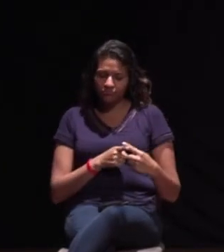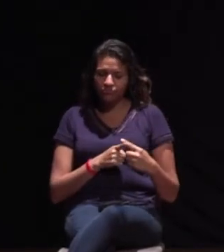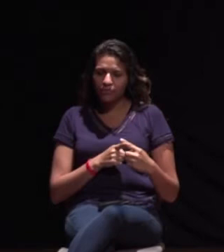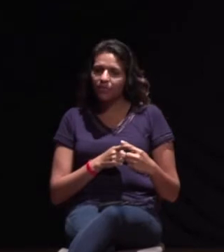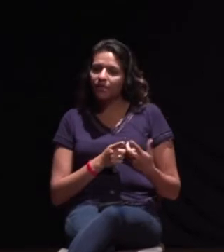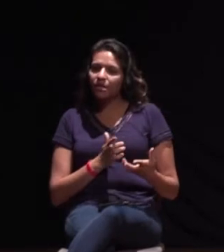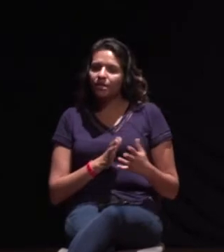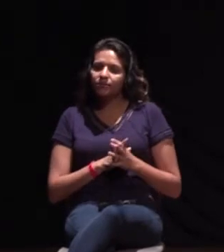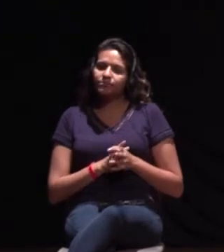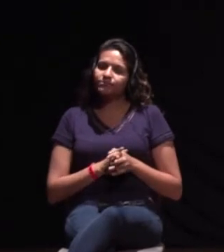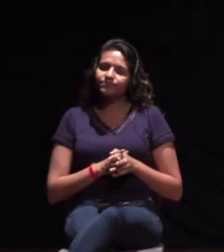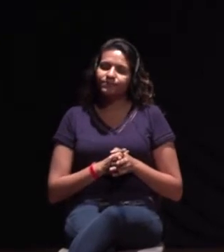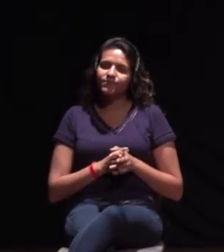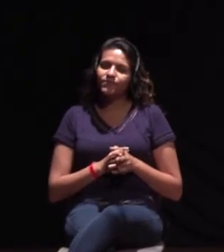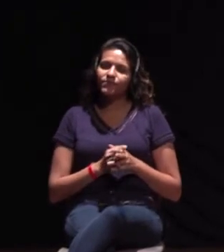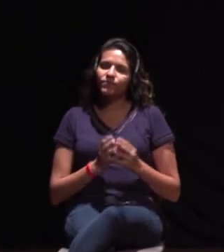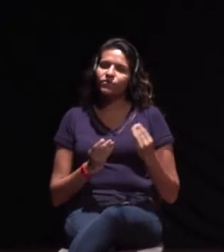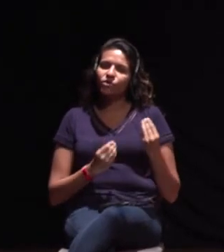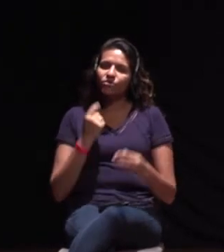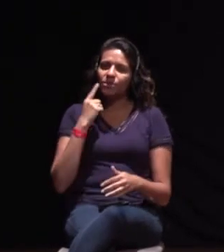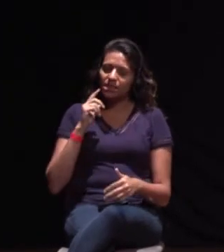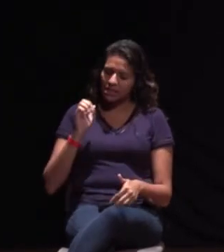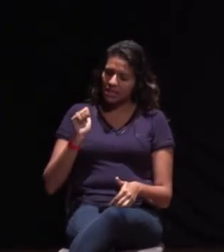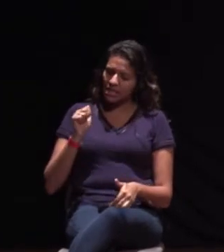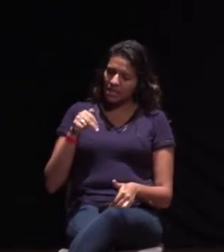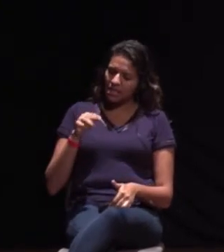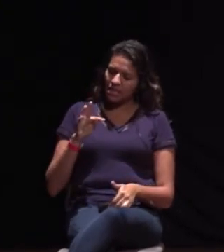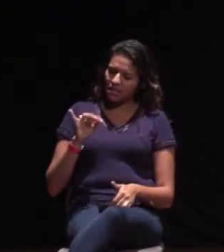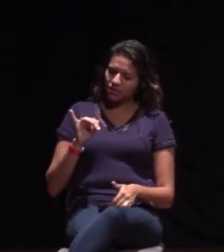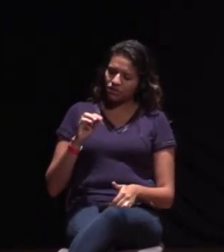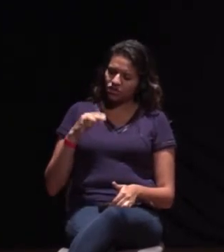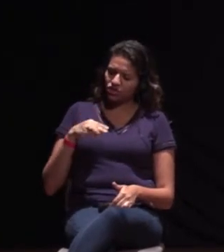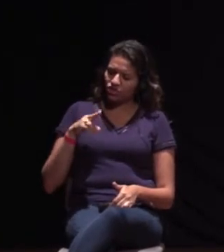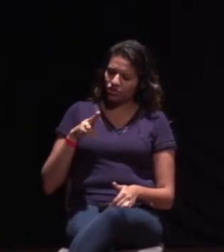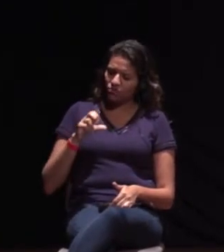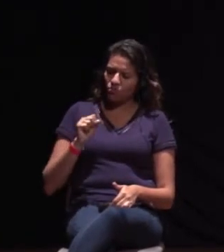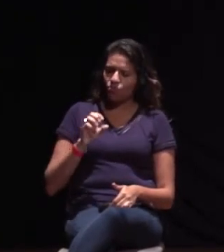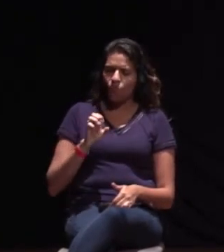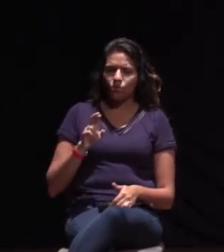would be defined if we approach the ideas of main cultural